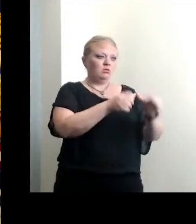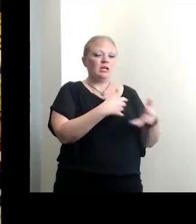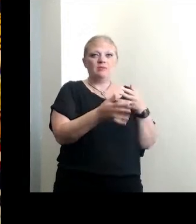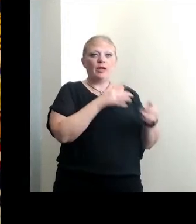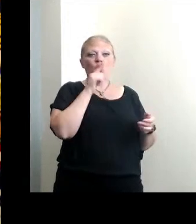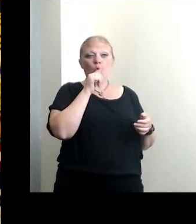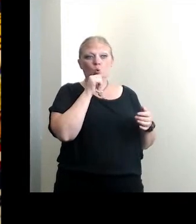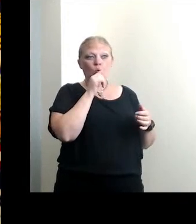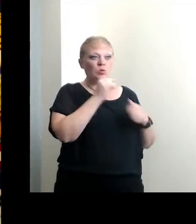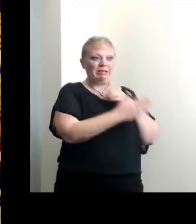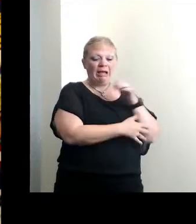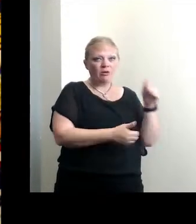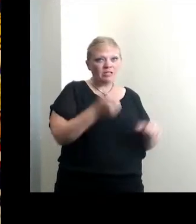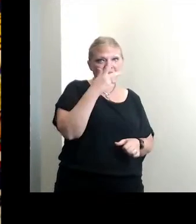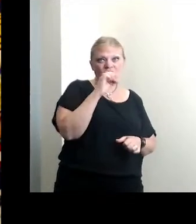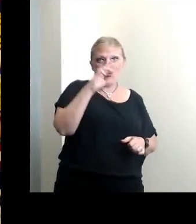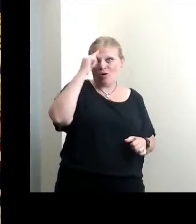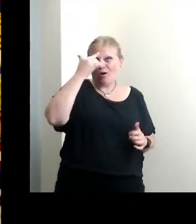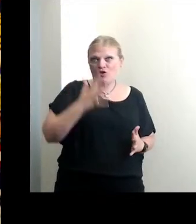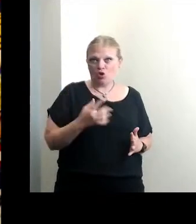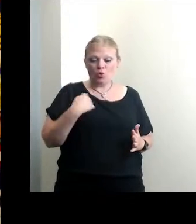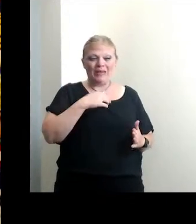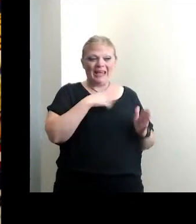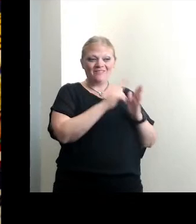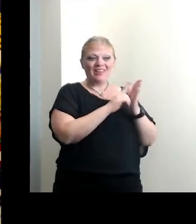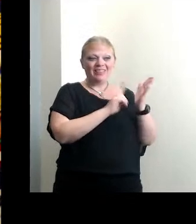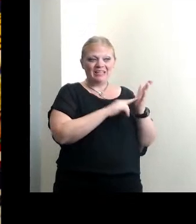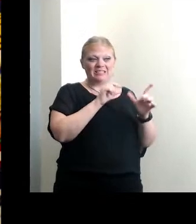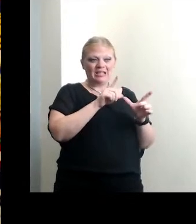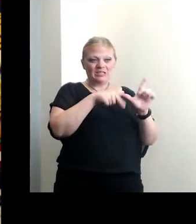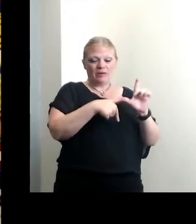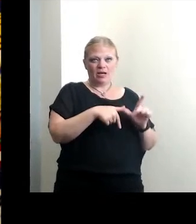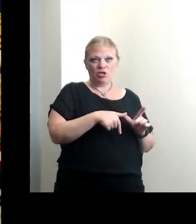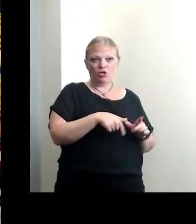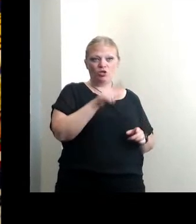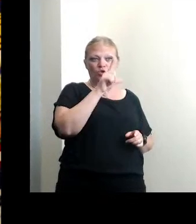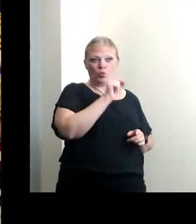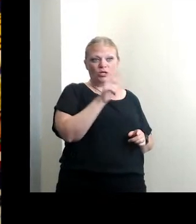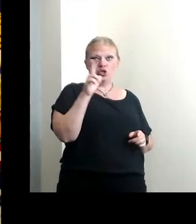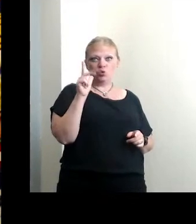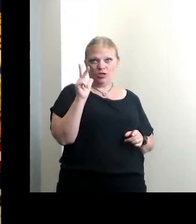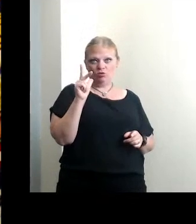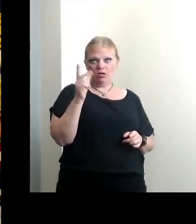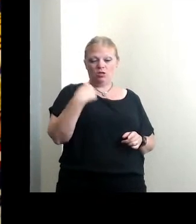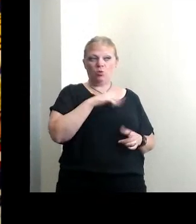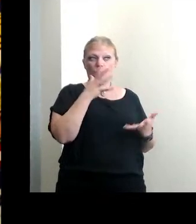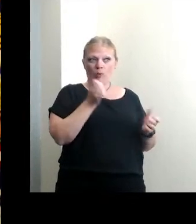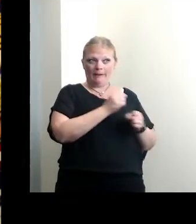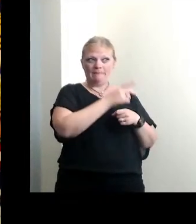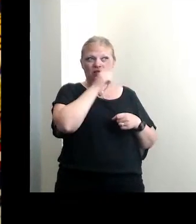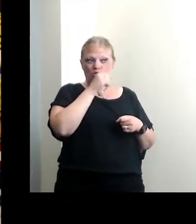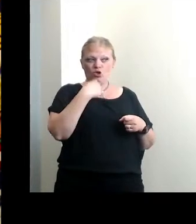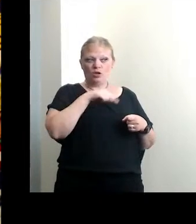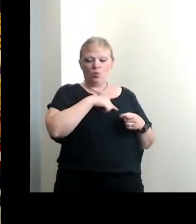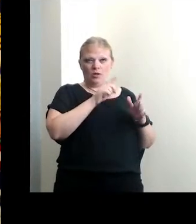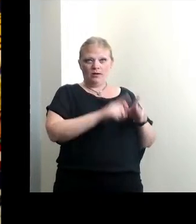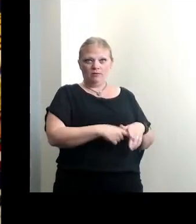governor, because we have a lease that's expiring in 2023, and we want to ensure that we enter into a deal